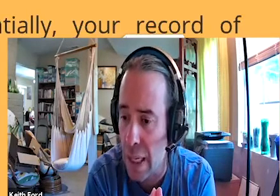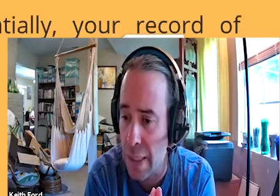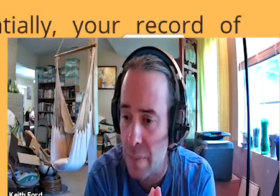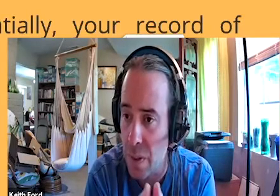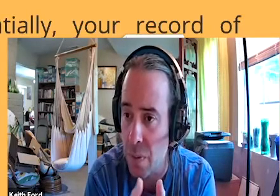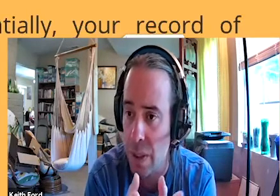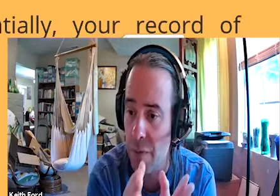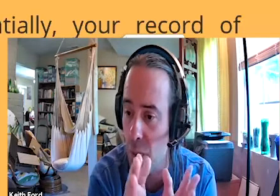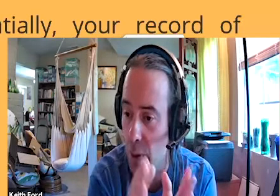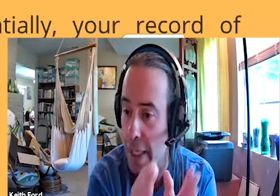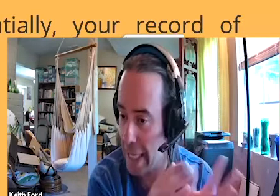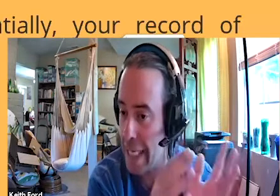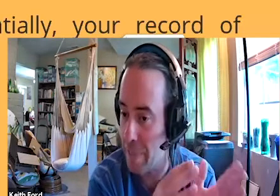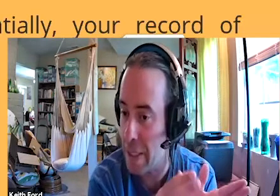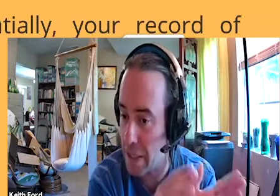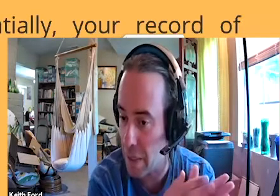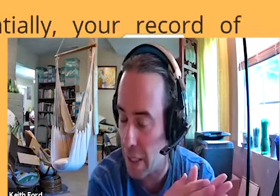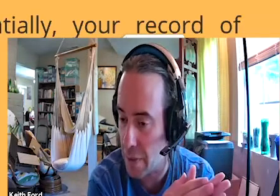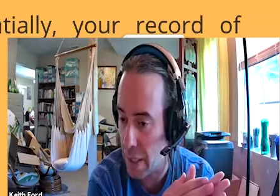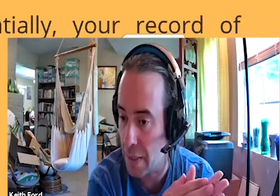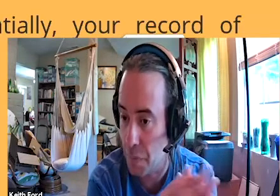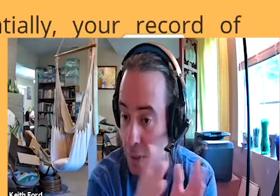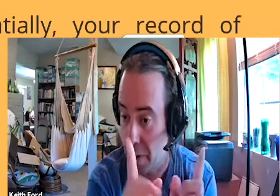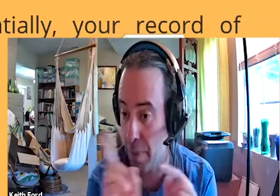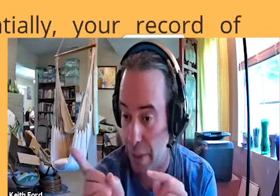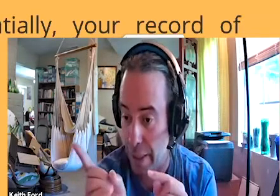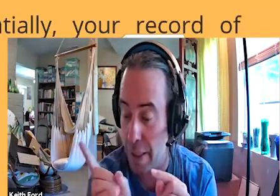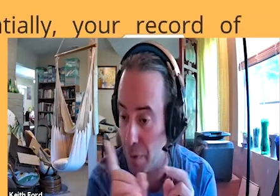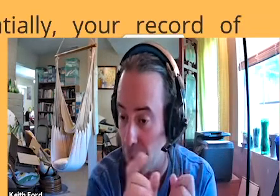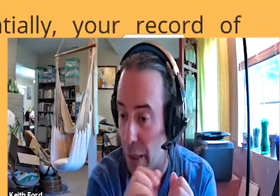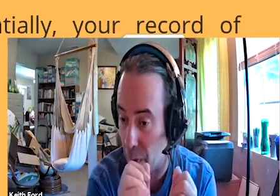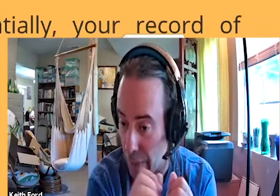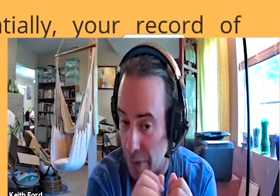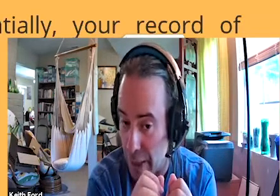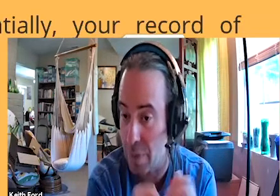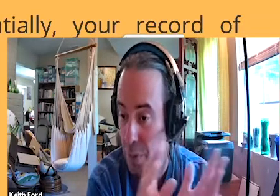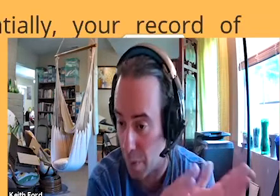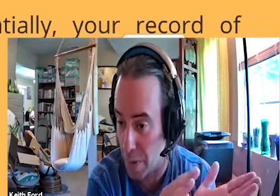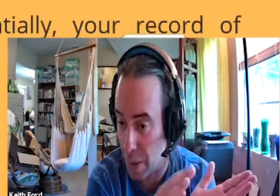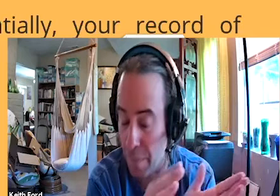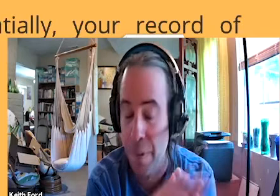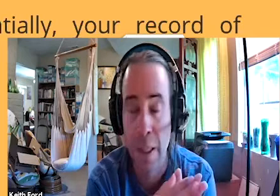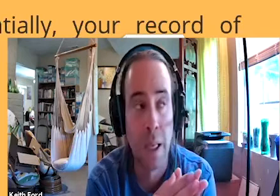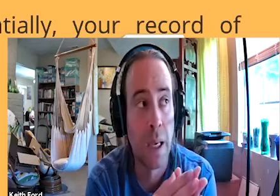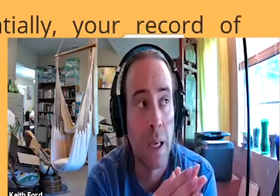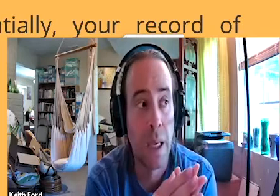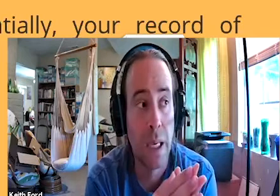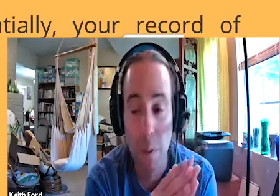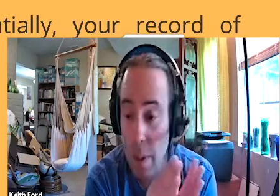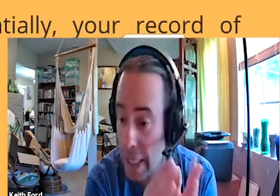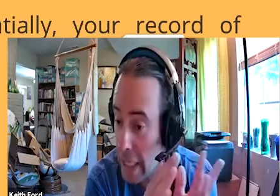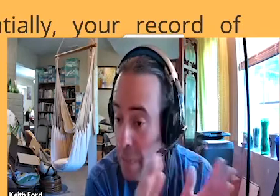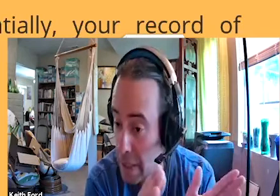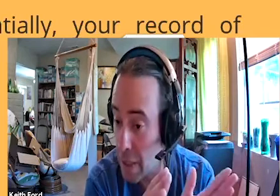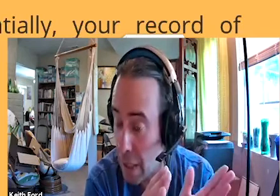contract. So if you look at any piece of the contract, which, by the way, can be viewed at our website, which you already saw.